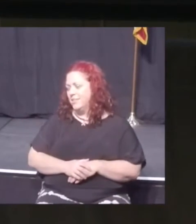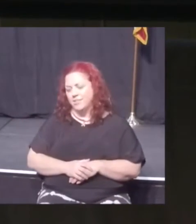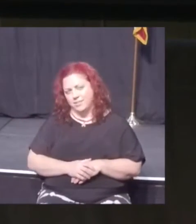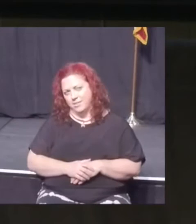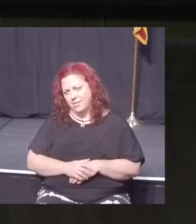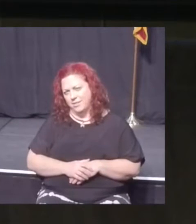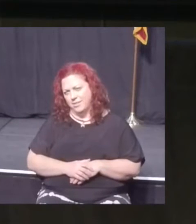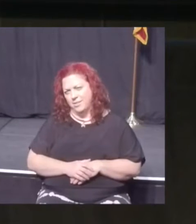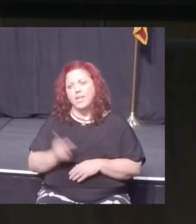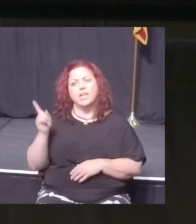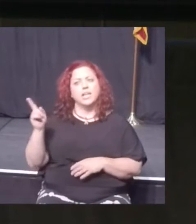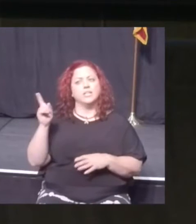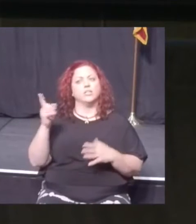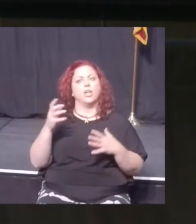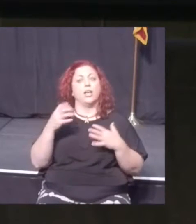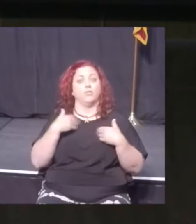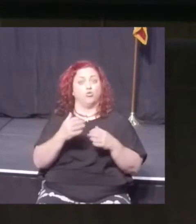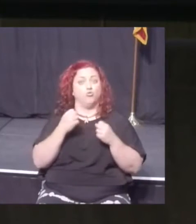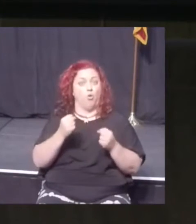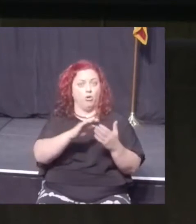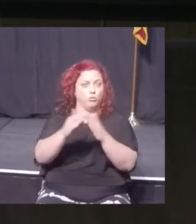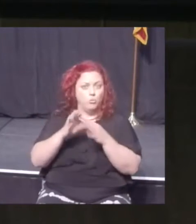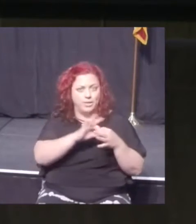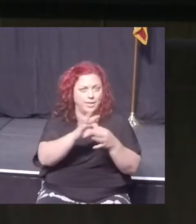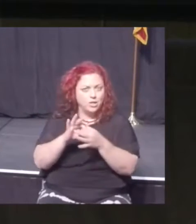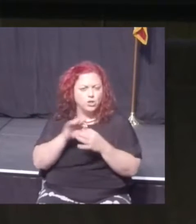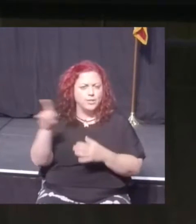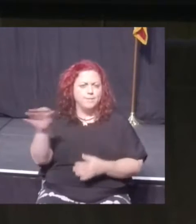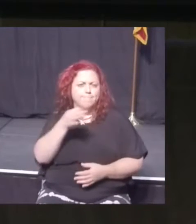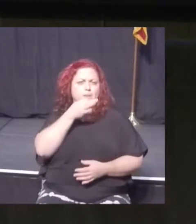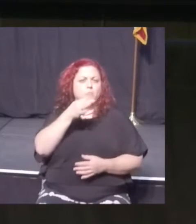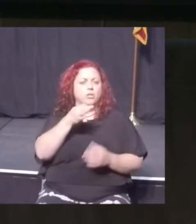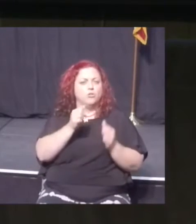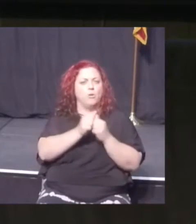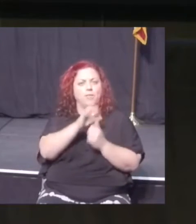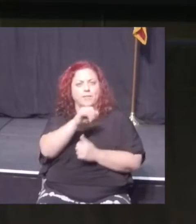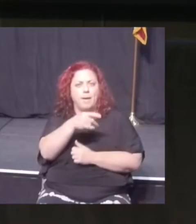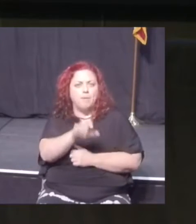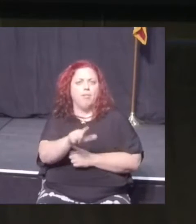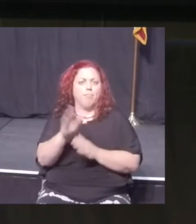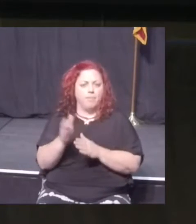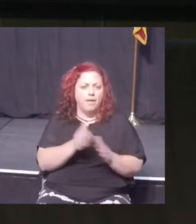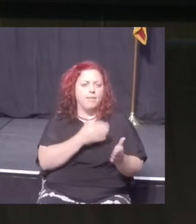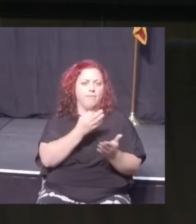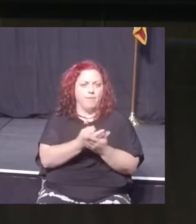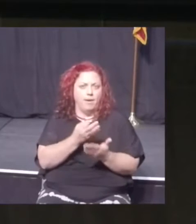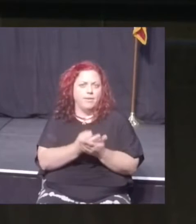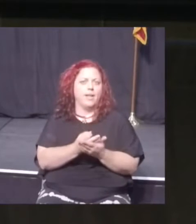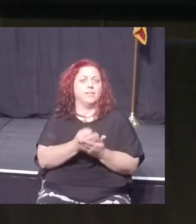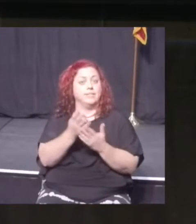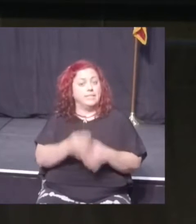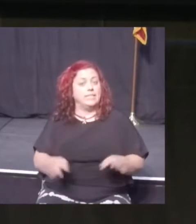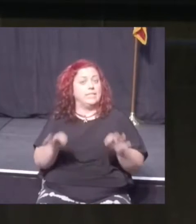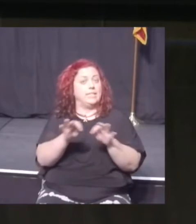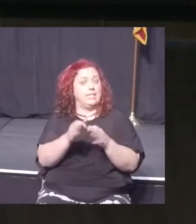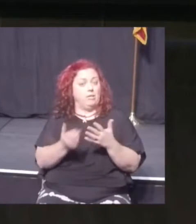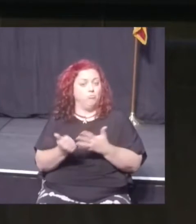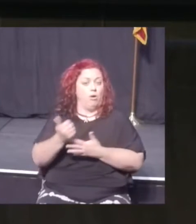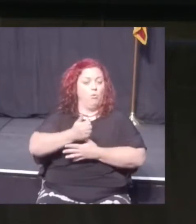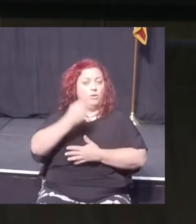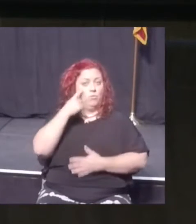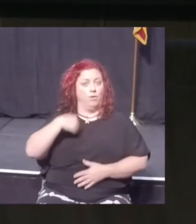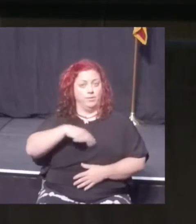seasoned leader with strong community connections and expertise in capital planning and finance, key priorities for